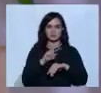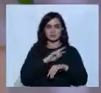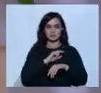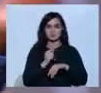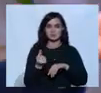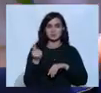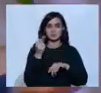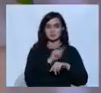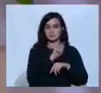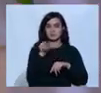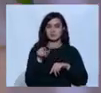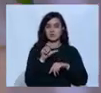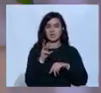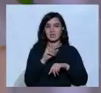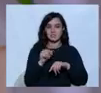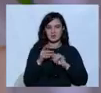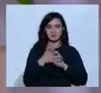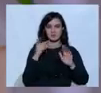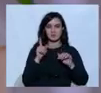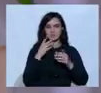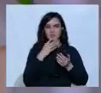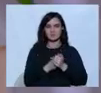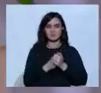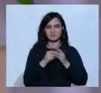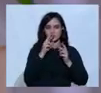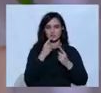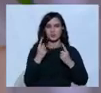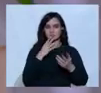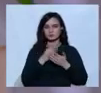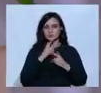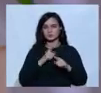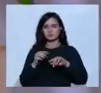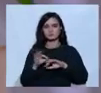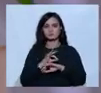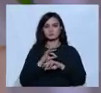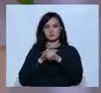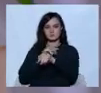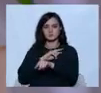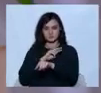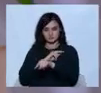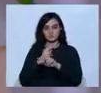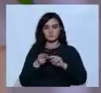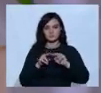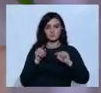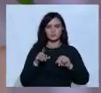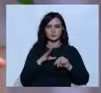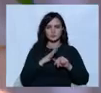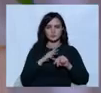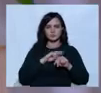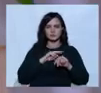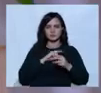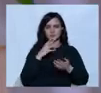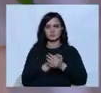the 3 suitors. First is the Prince of Morocco, who has come in an attempt to choose the correct box to marry